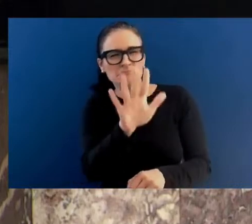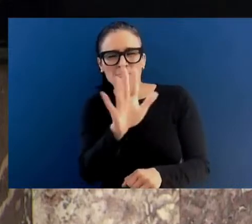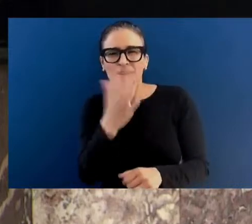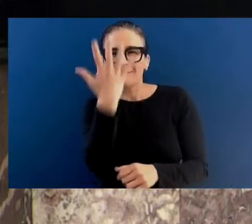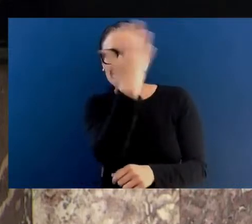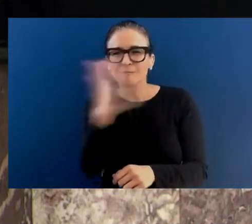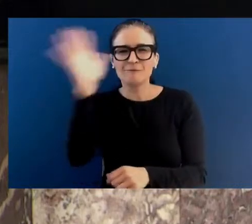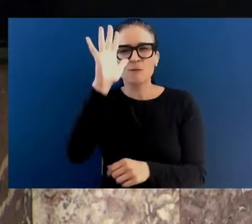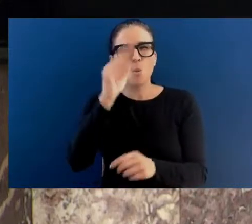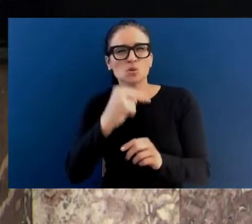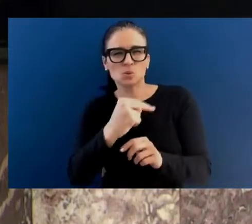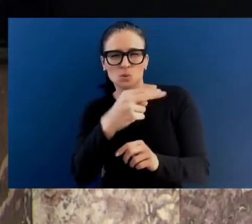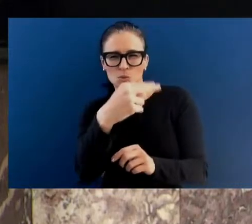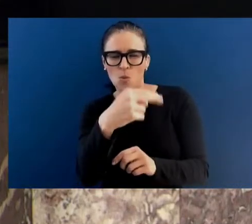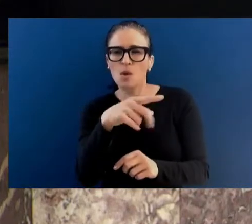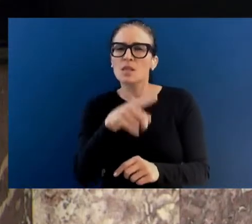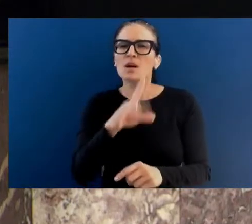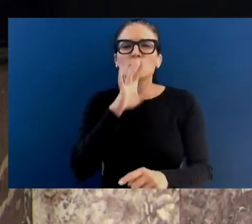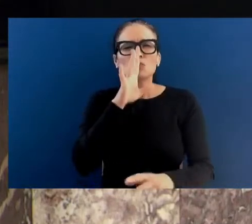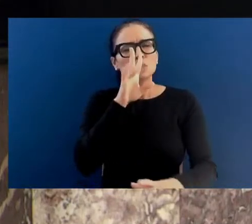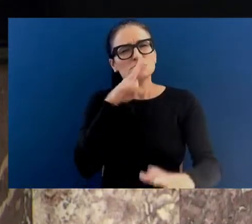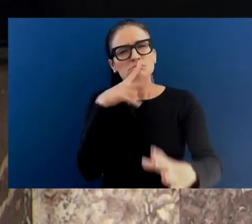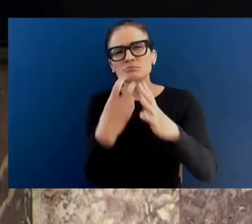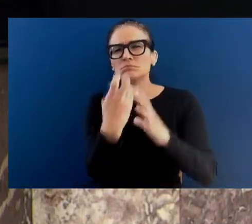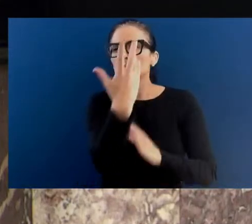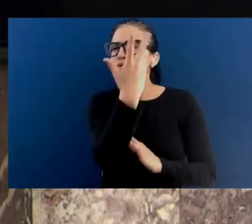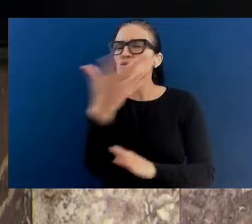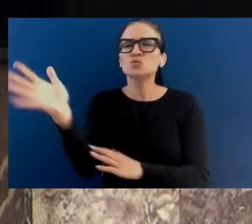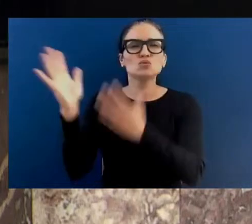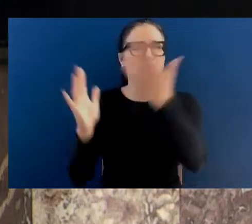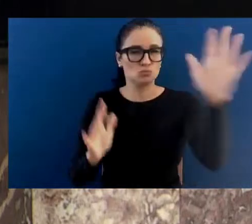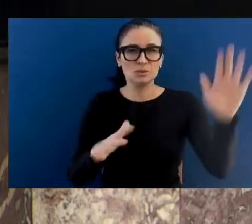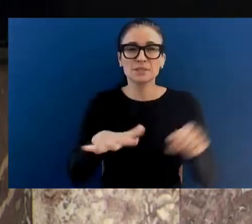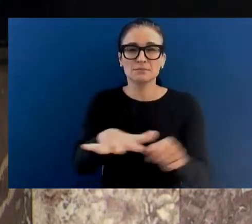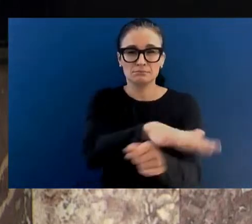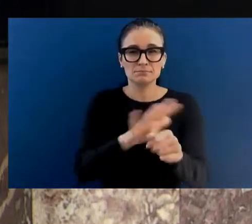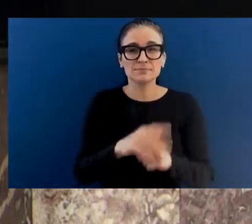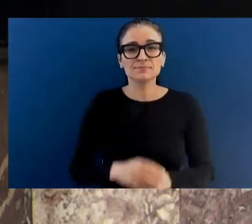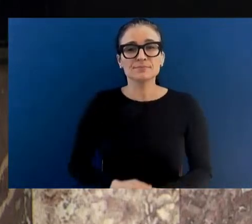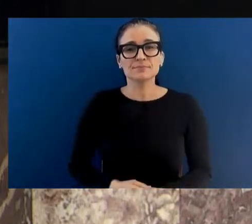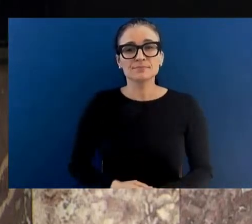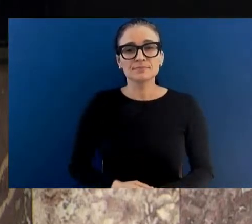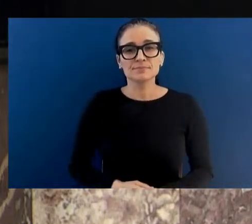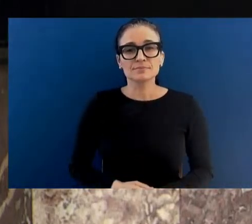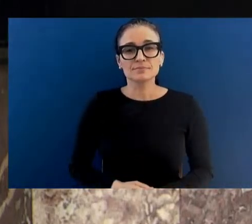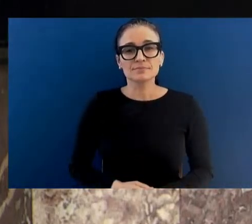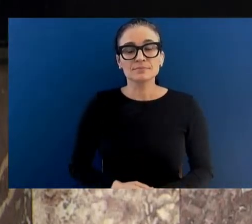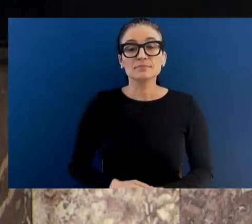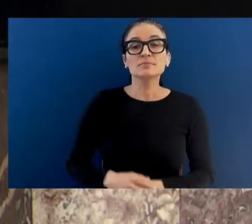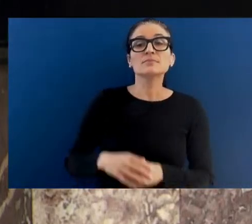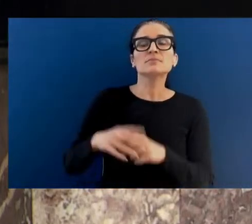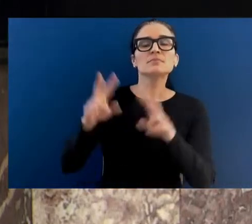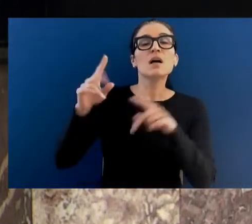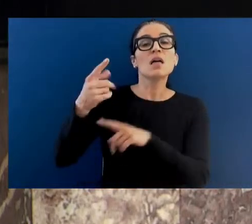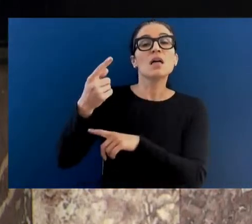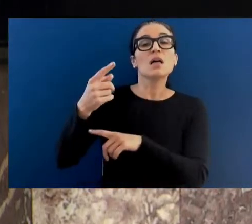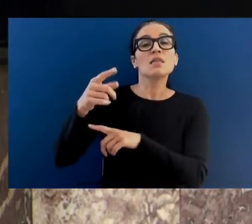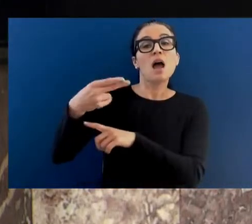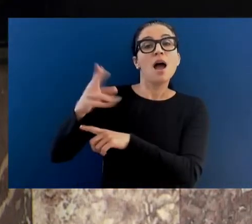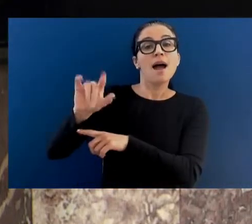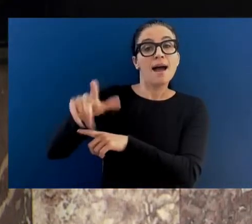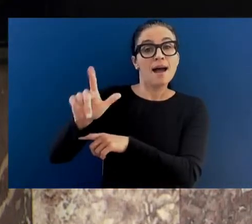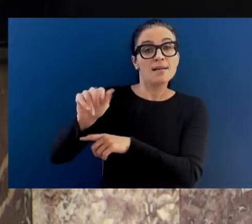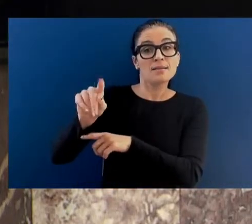mayor the Highlands ever had when it incorporated as a municipality. He was one of his most notable contributions has